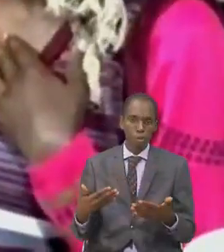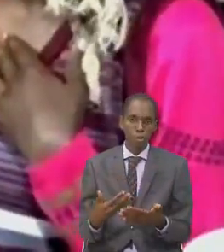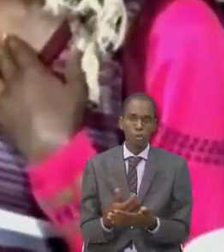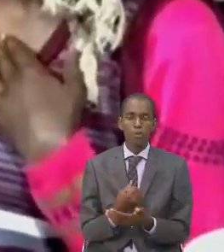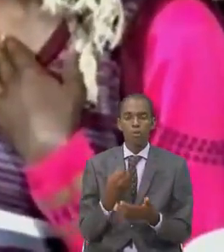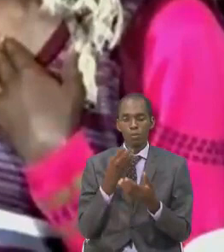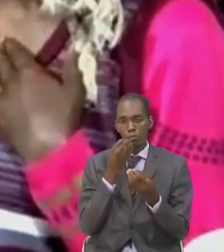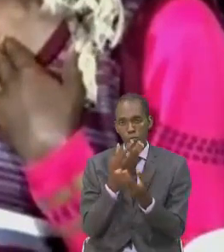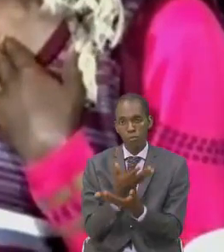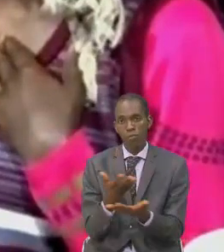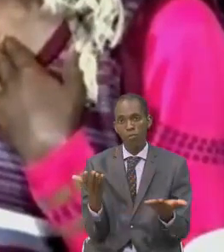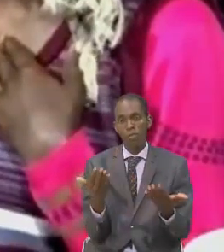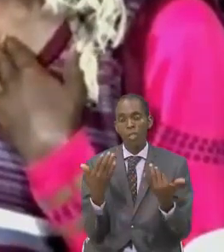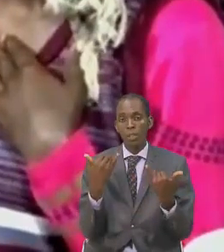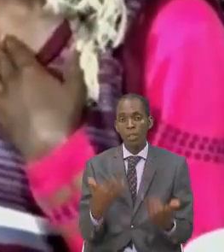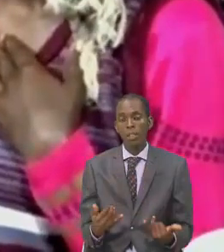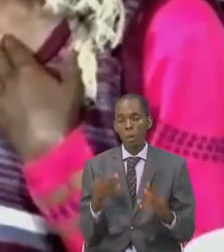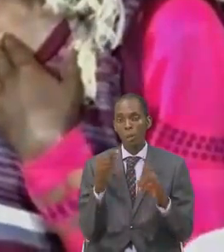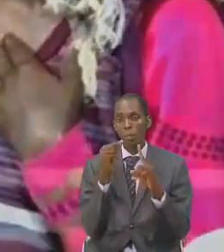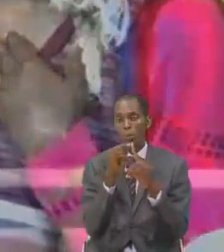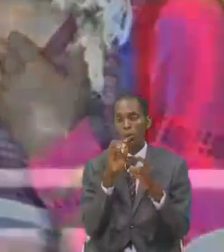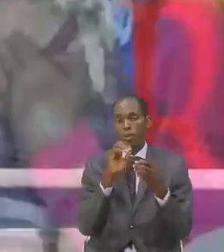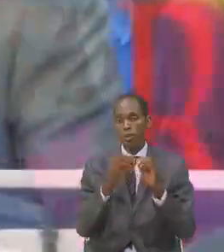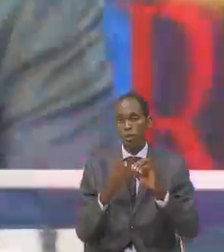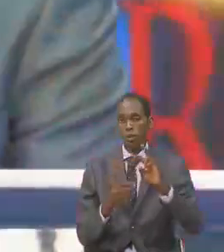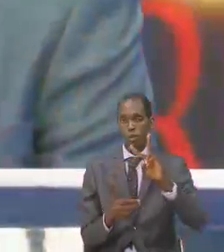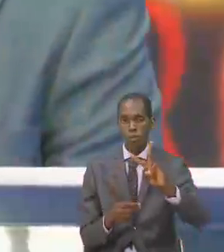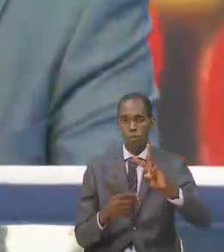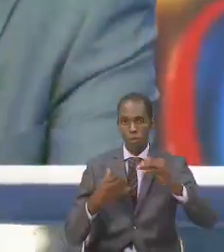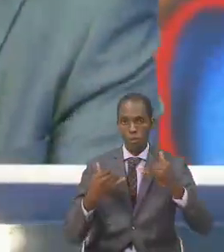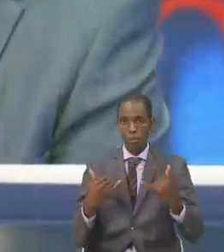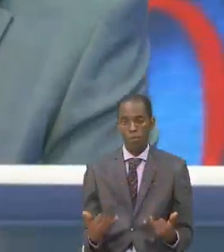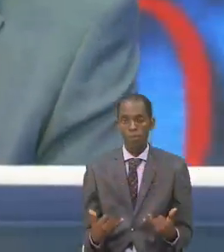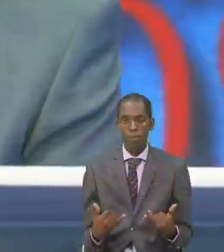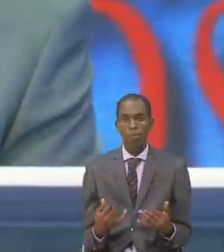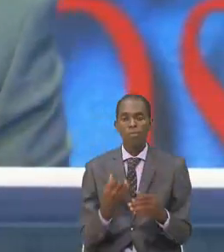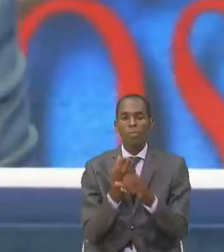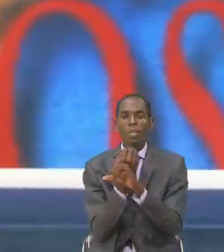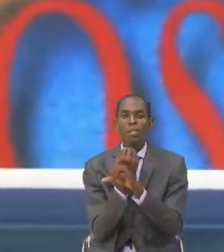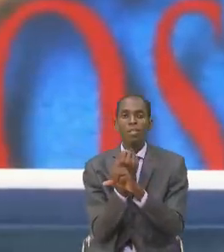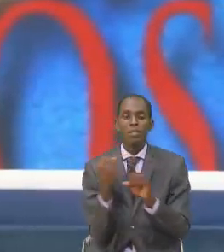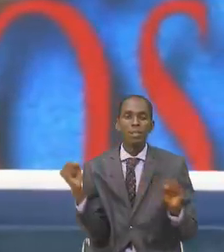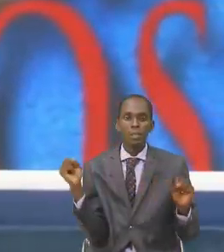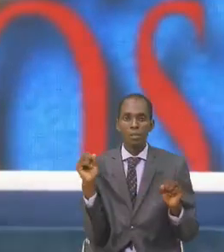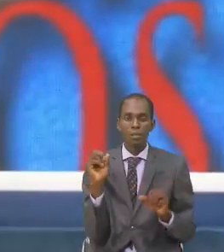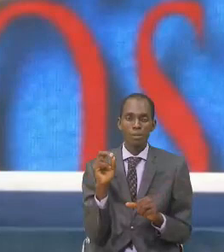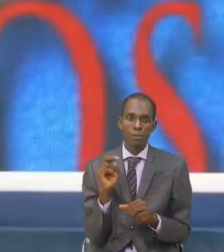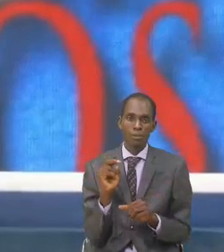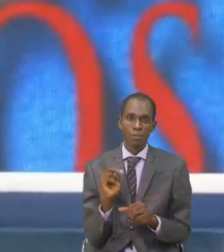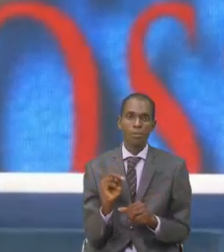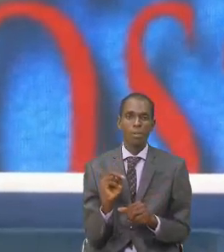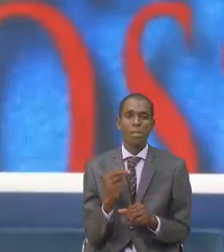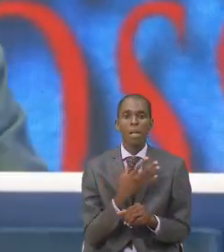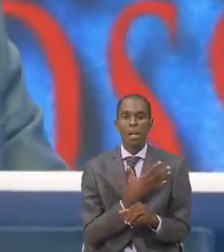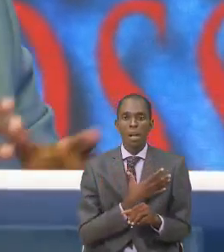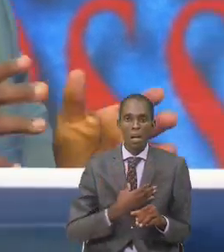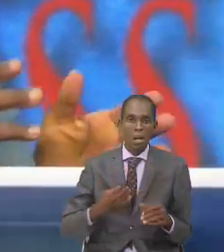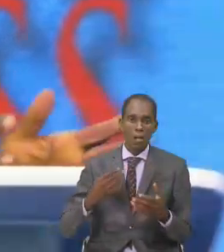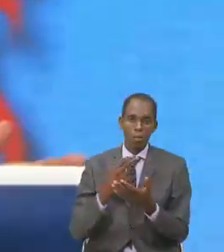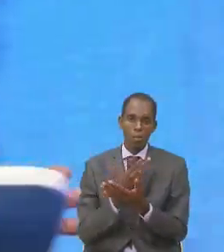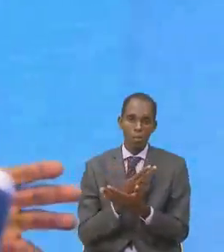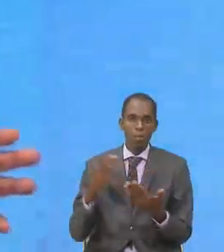the good news experienced in your life. Let me come to number two now. Number two